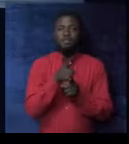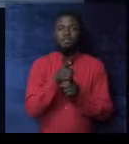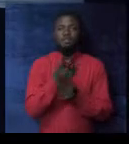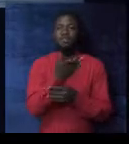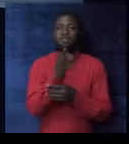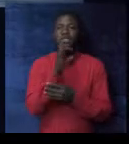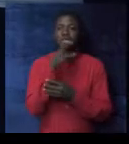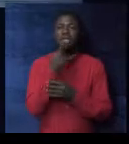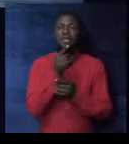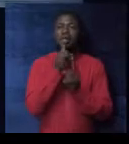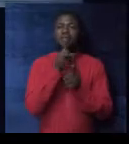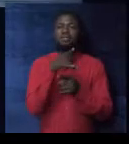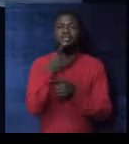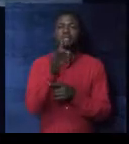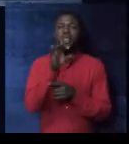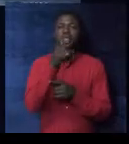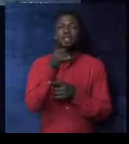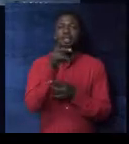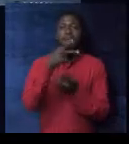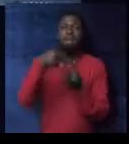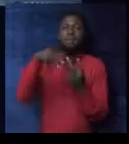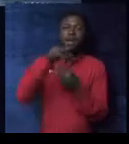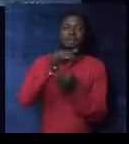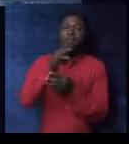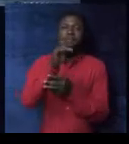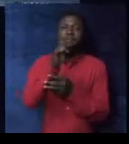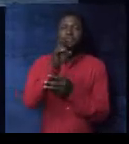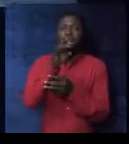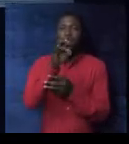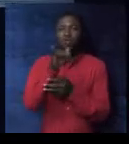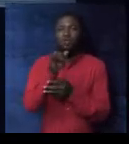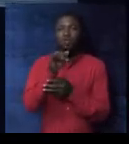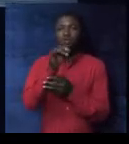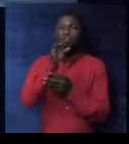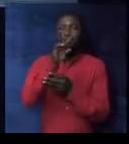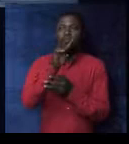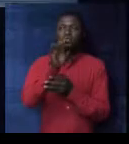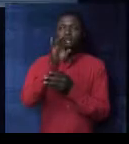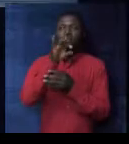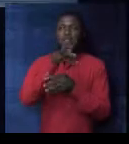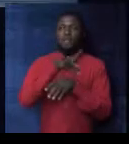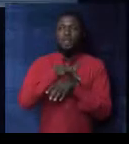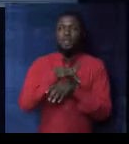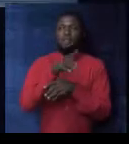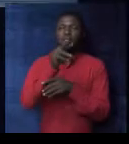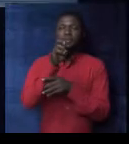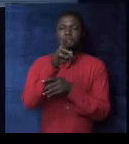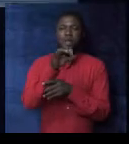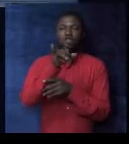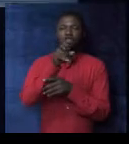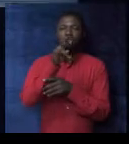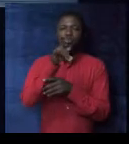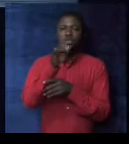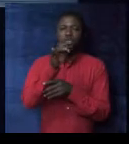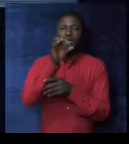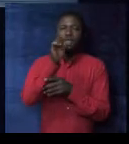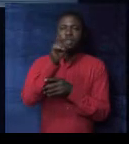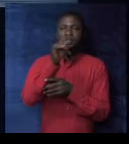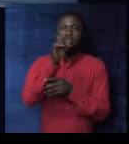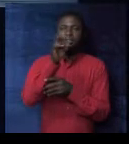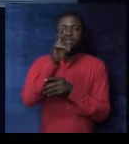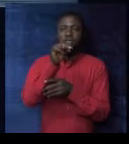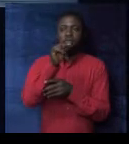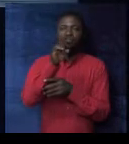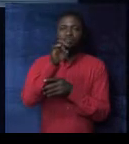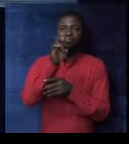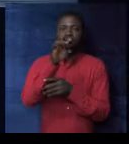answer. These are the answers. The 8 planets: Mercury, Venus, Earth, Mars, Jupiter,